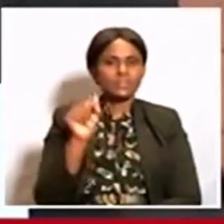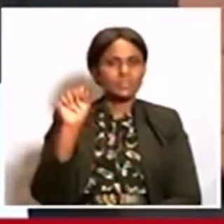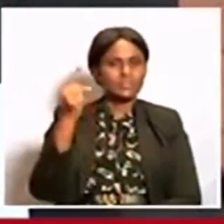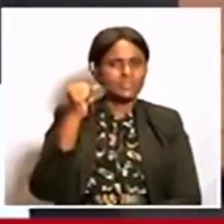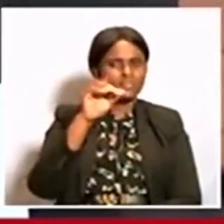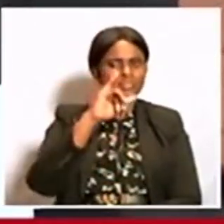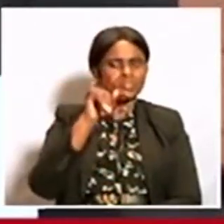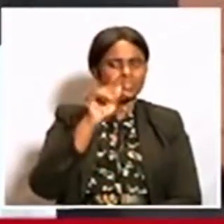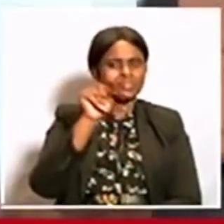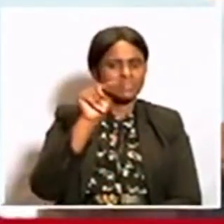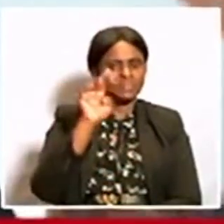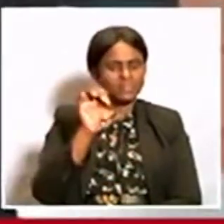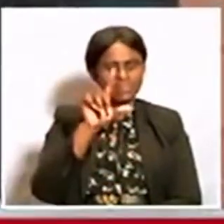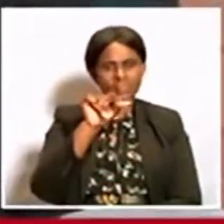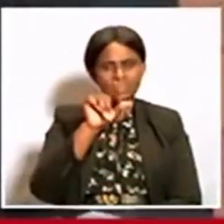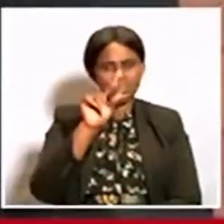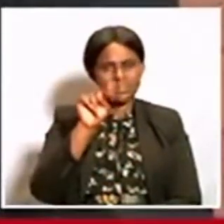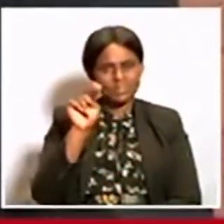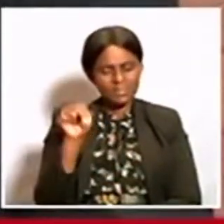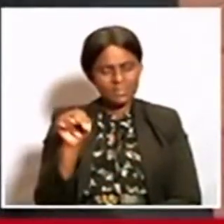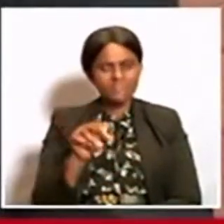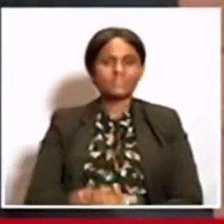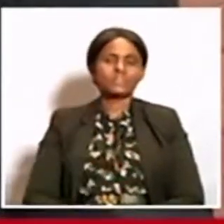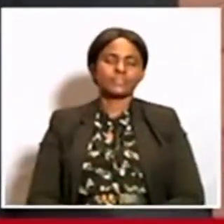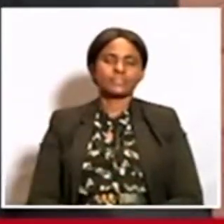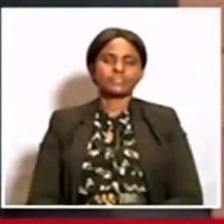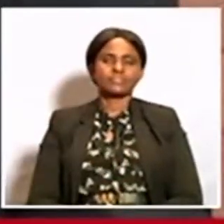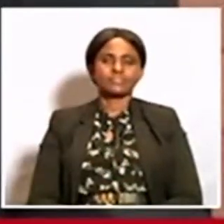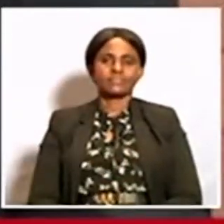1st June 2022.